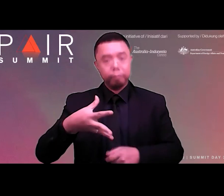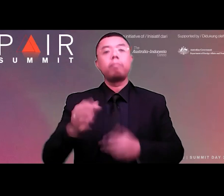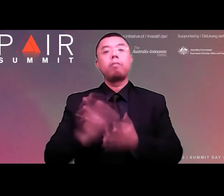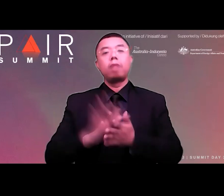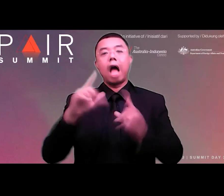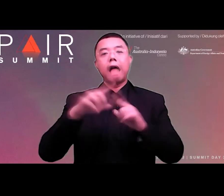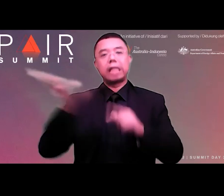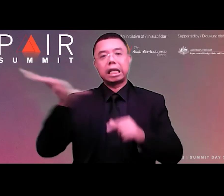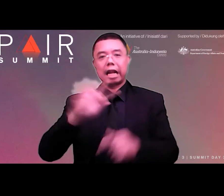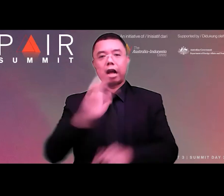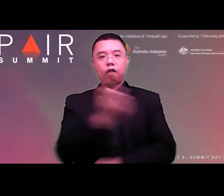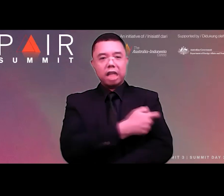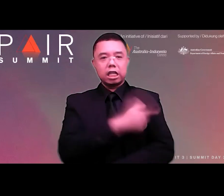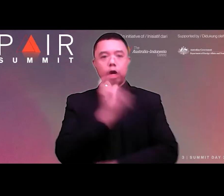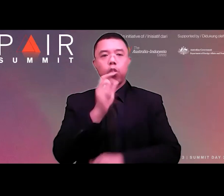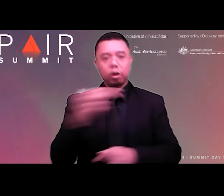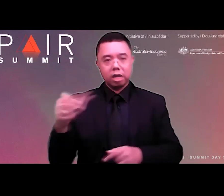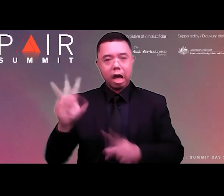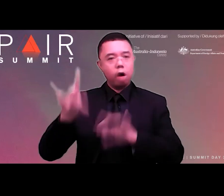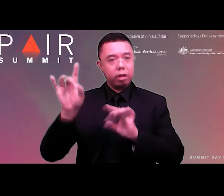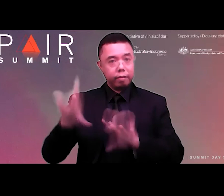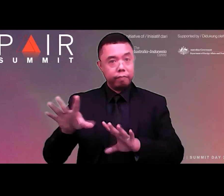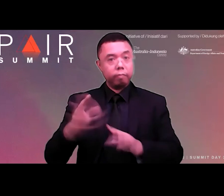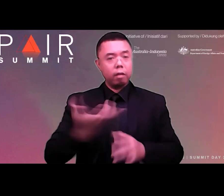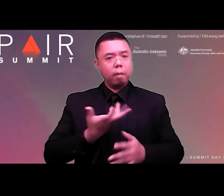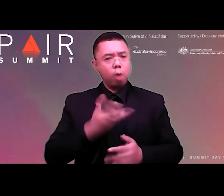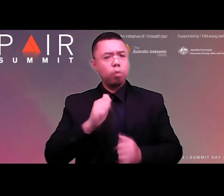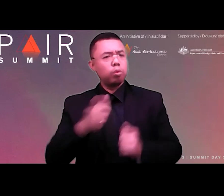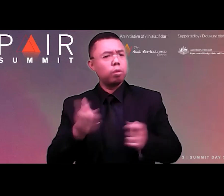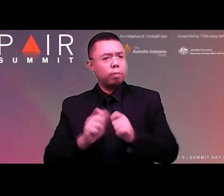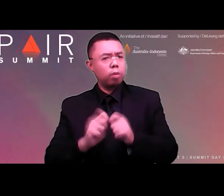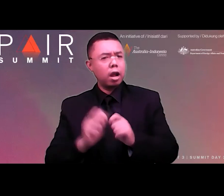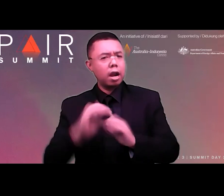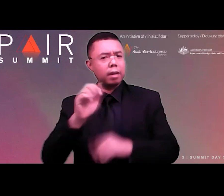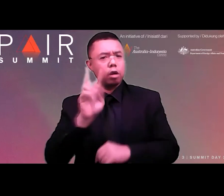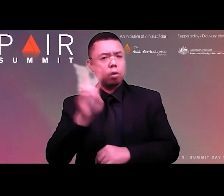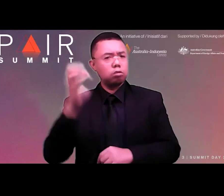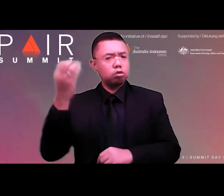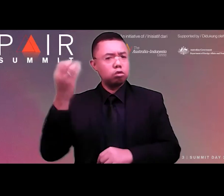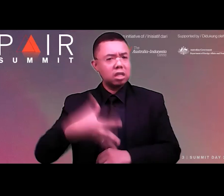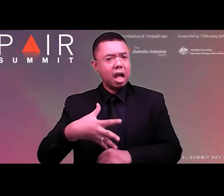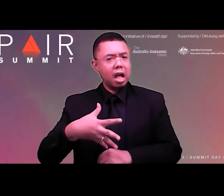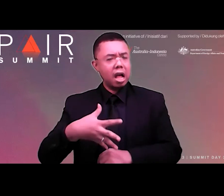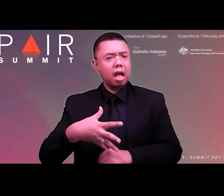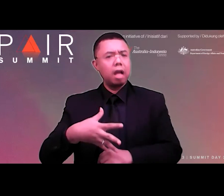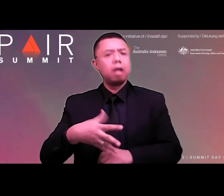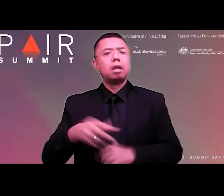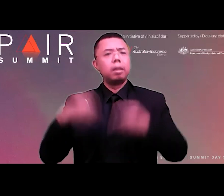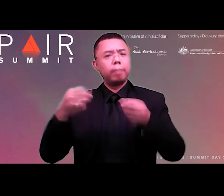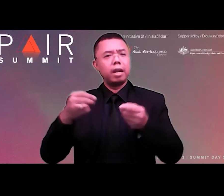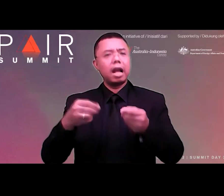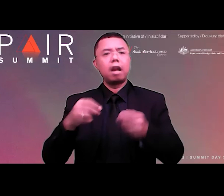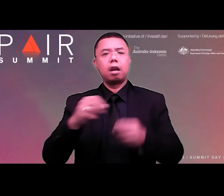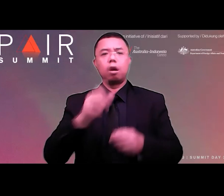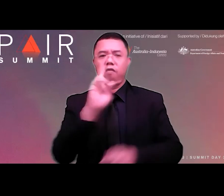Australia has committed to provide over 20 million doses to Indonesia, 10 million doses from Australia's supply, and over 10 million